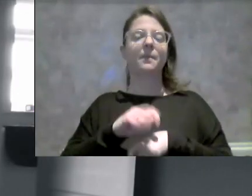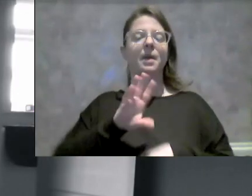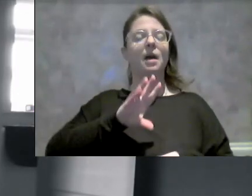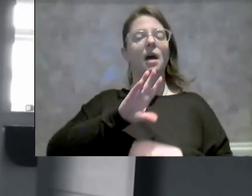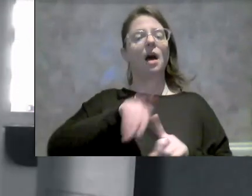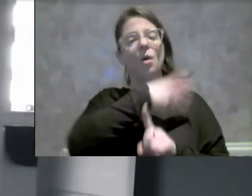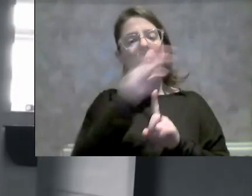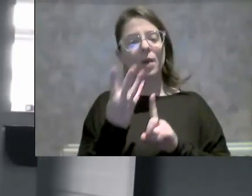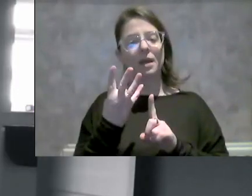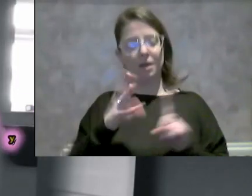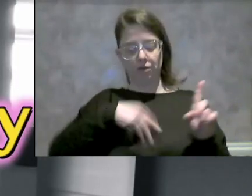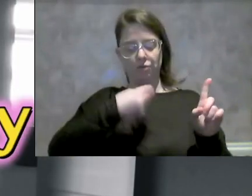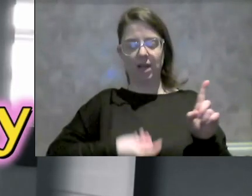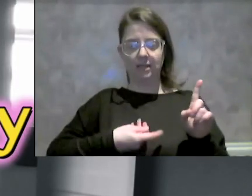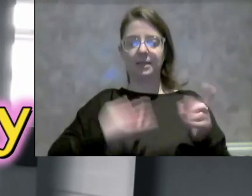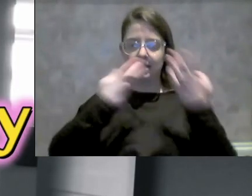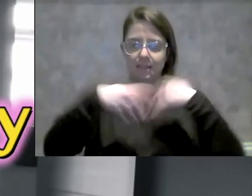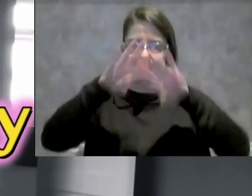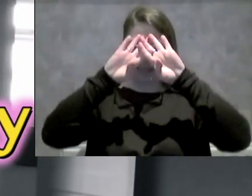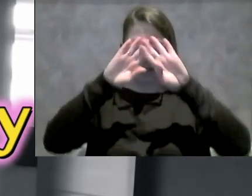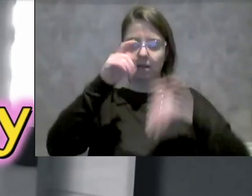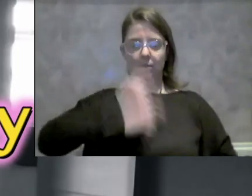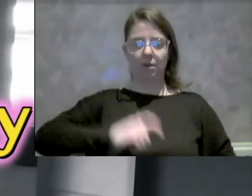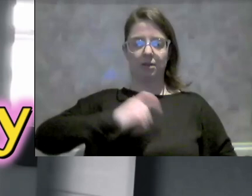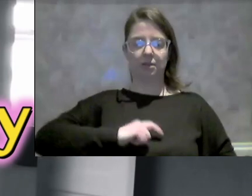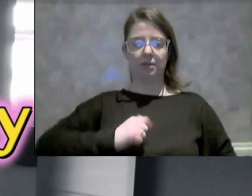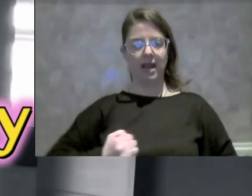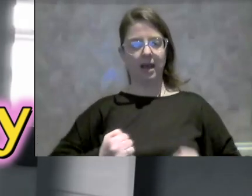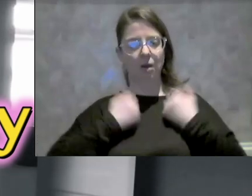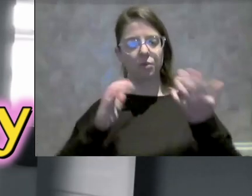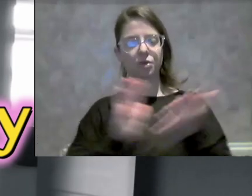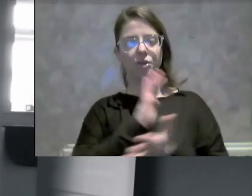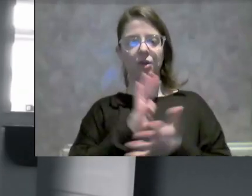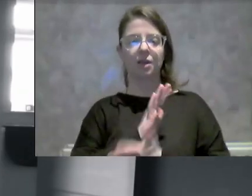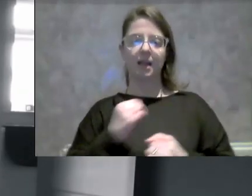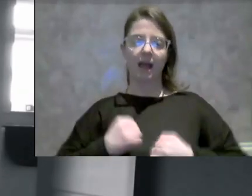person. Of our joy and our existence.